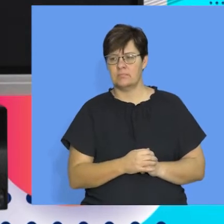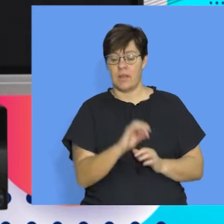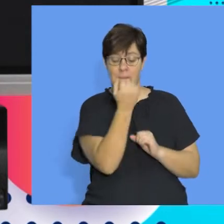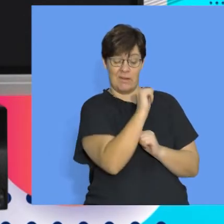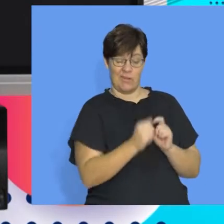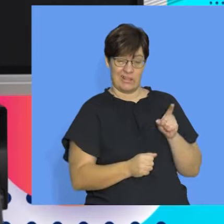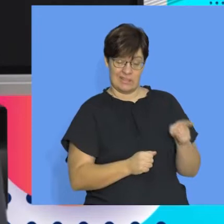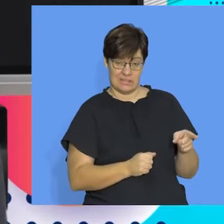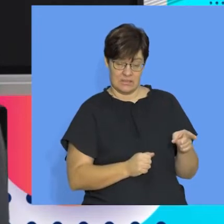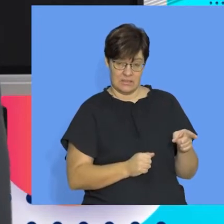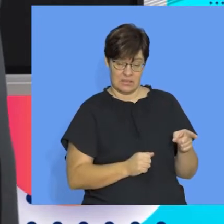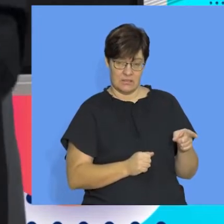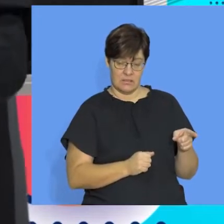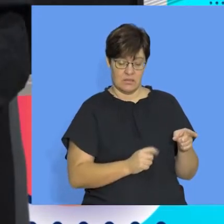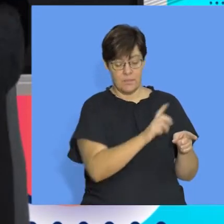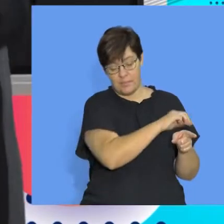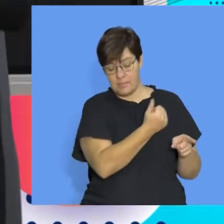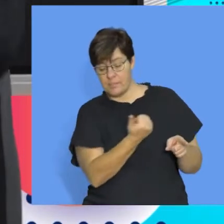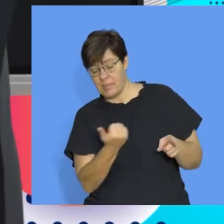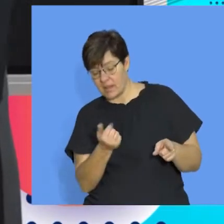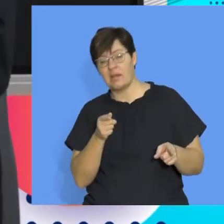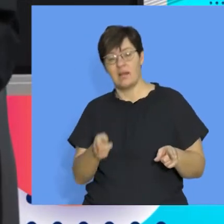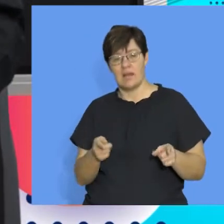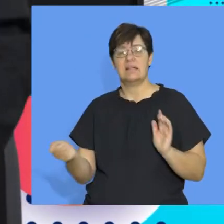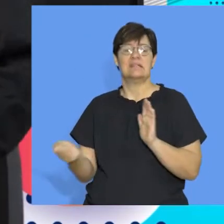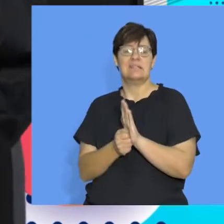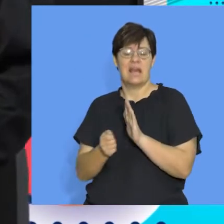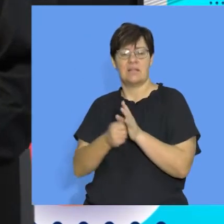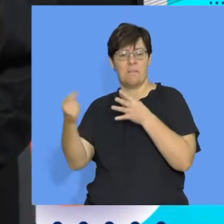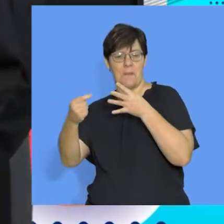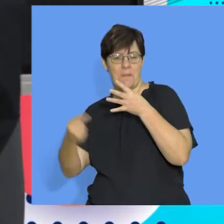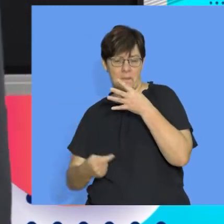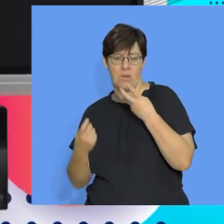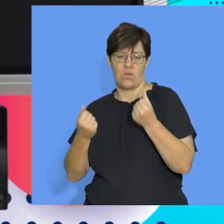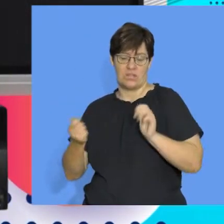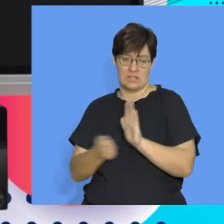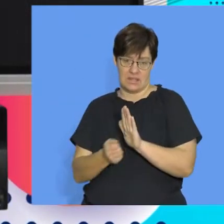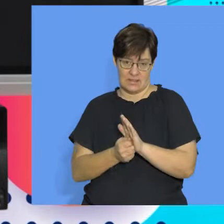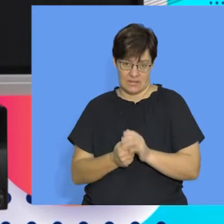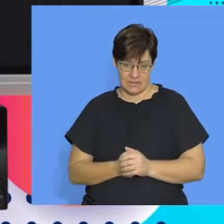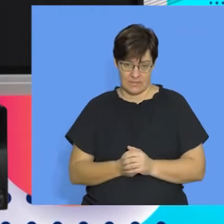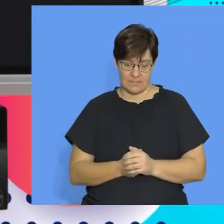manufacturing enterprise then comes back where you have your sales and your cost of sales. Okay.